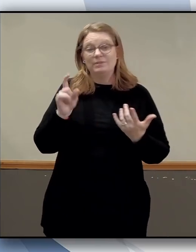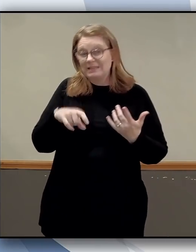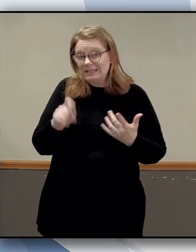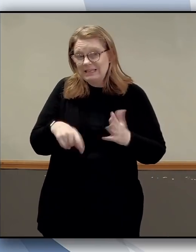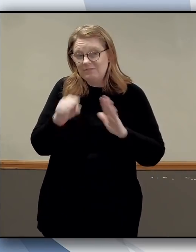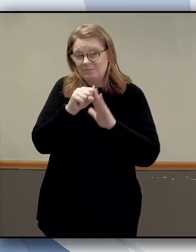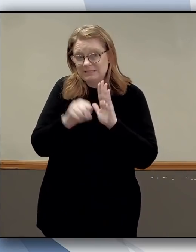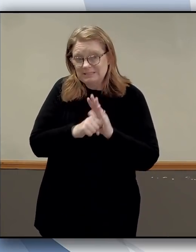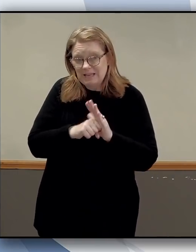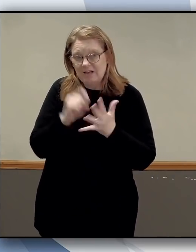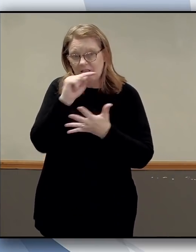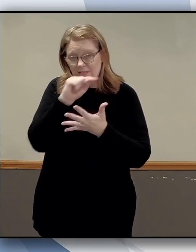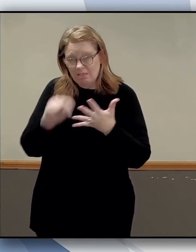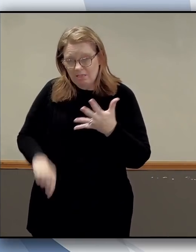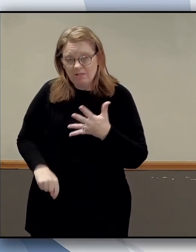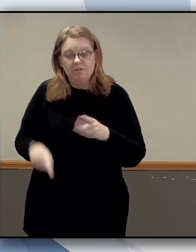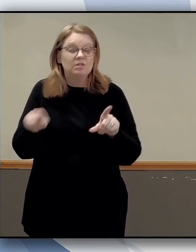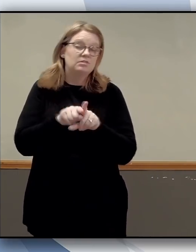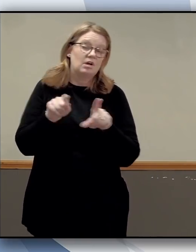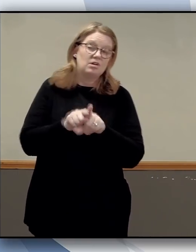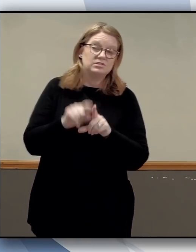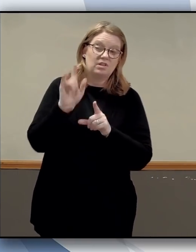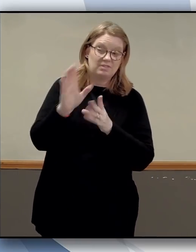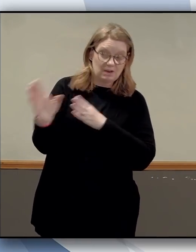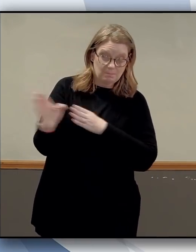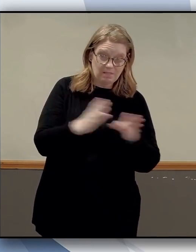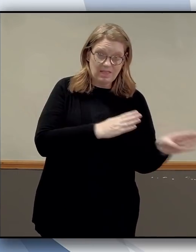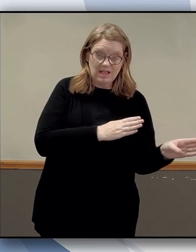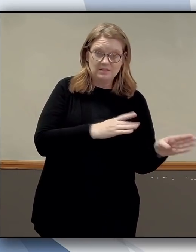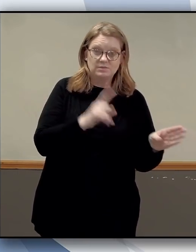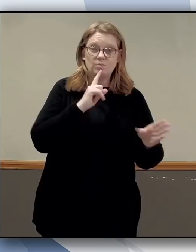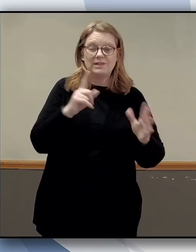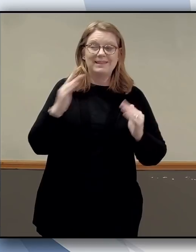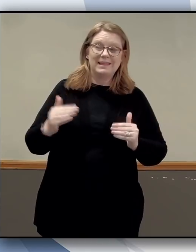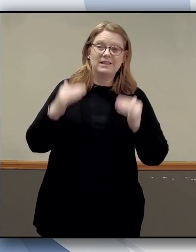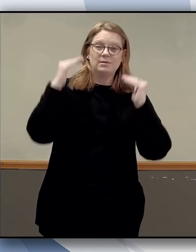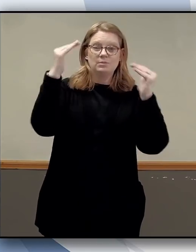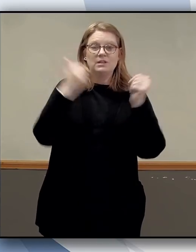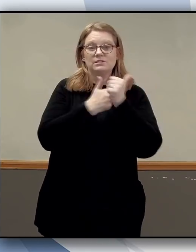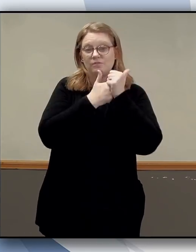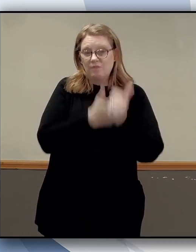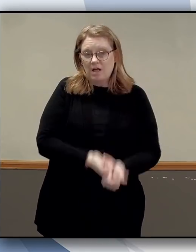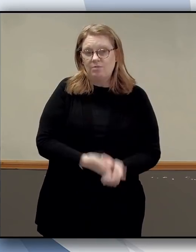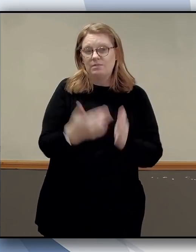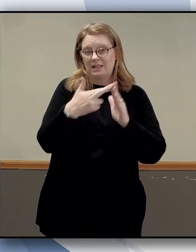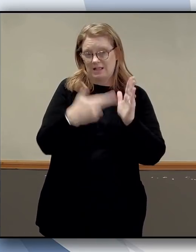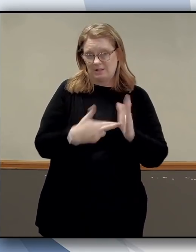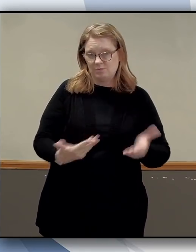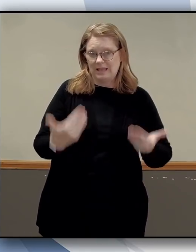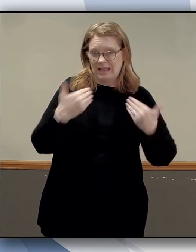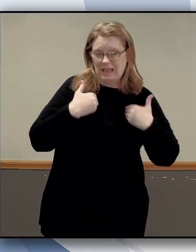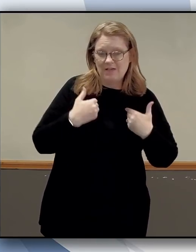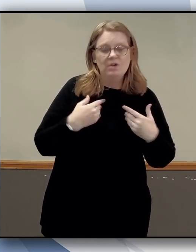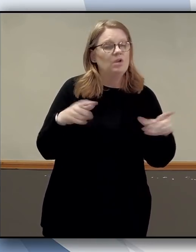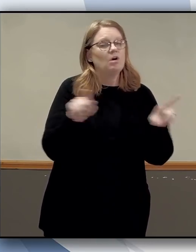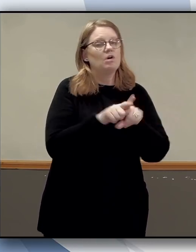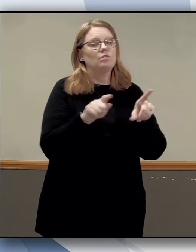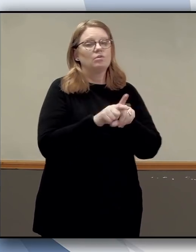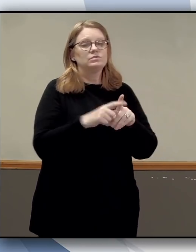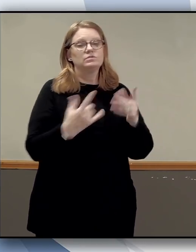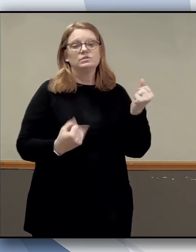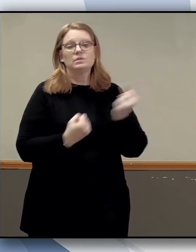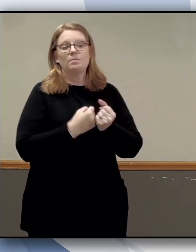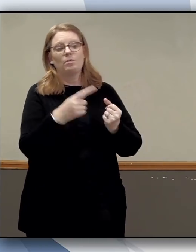state. They discussed strategies that they're using to increase compliance with guidelines we have, and we talked about how we can best support